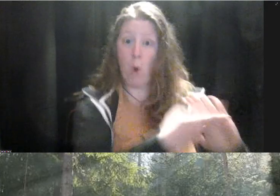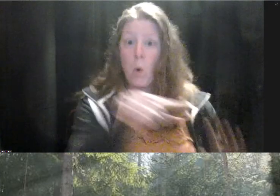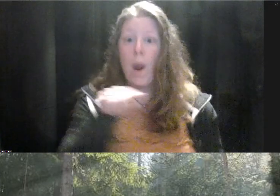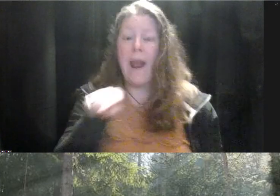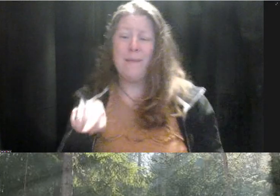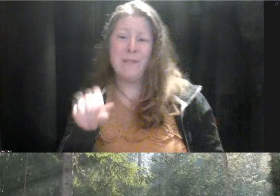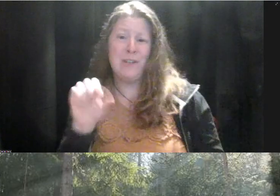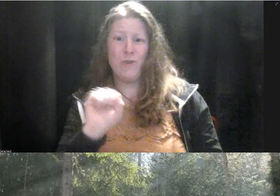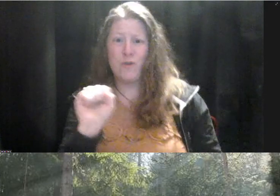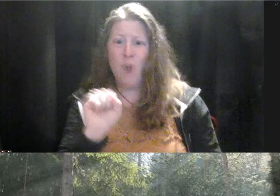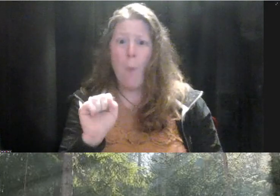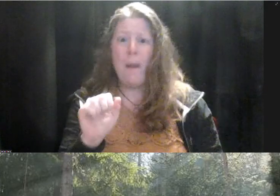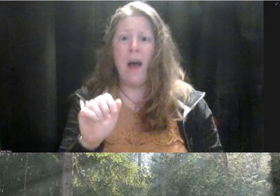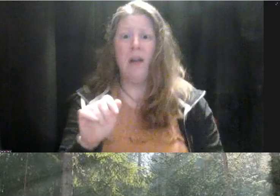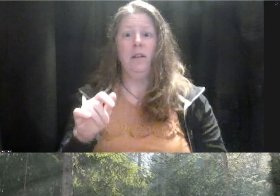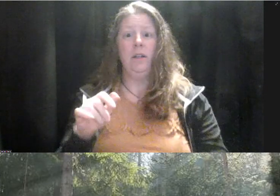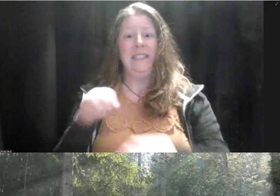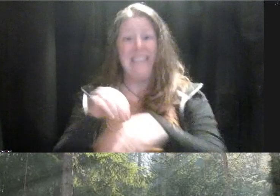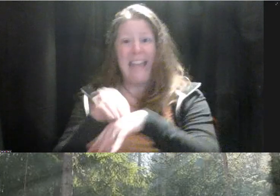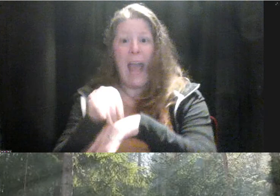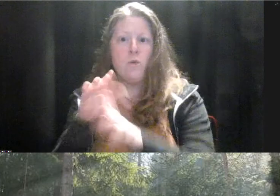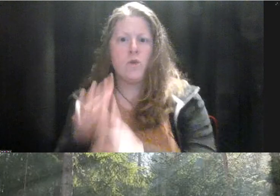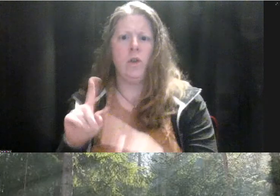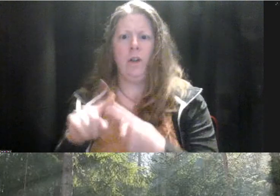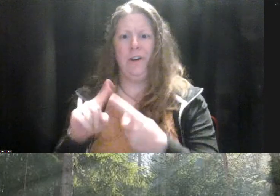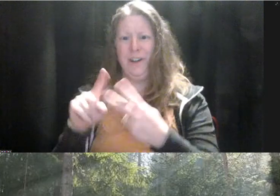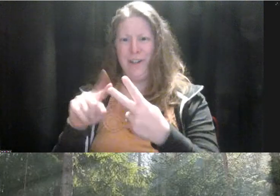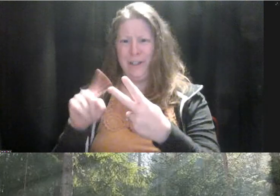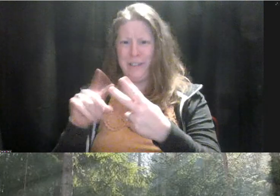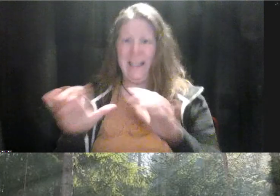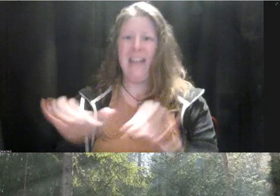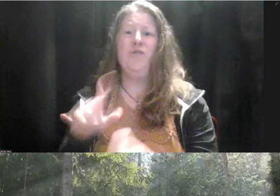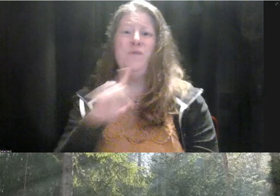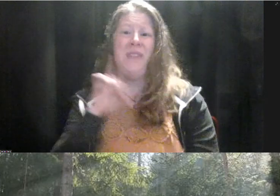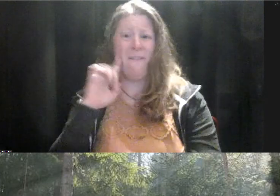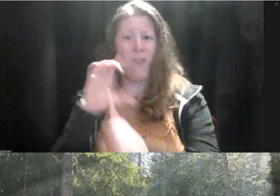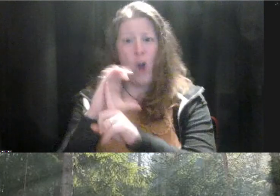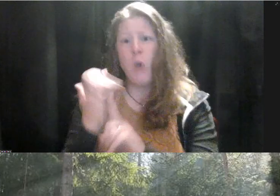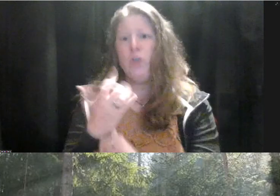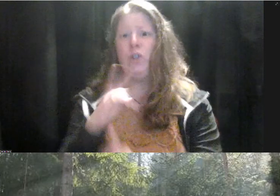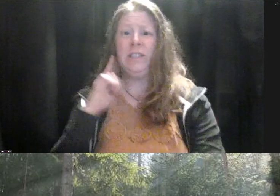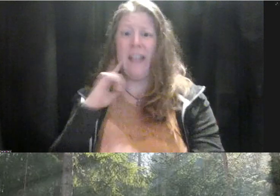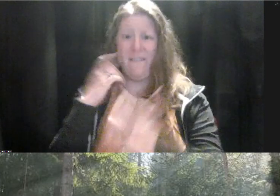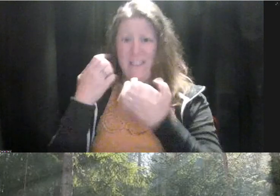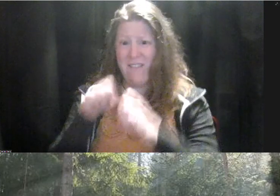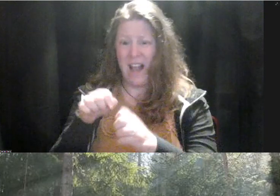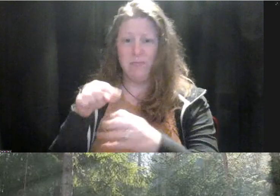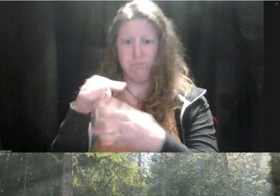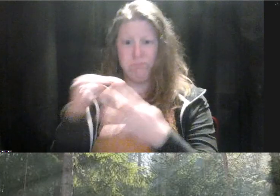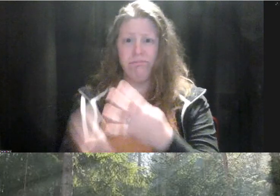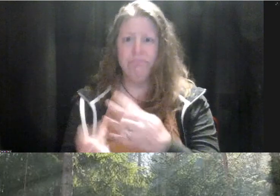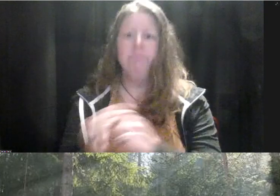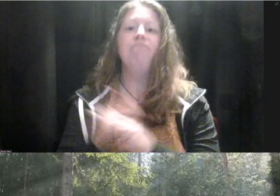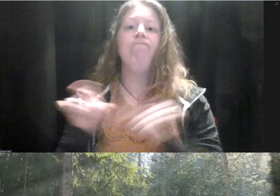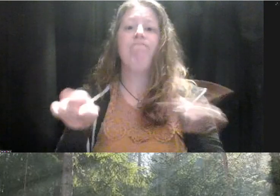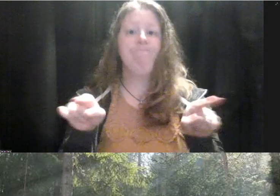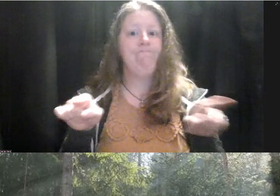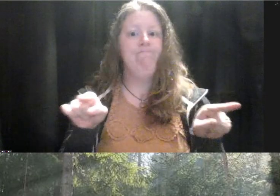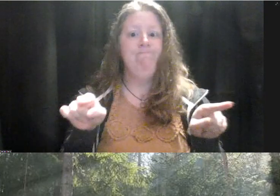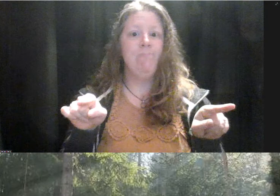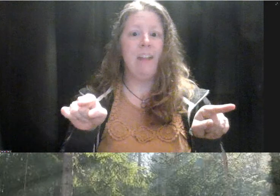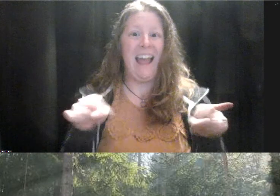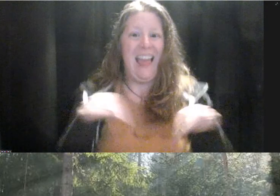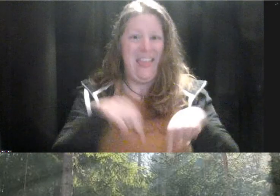4-H runs the programming. Sertoma is the counseling staff, the activities for deaf culture, deaf events,